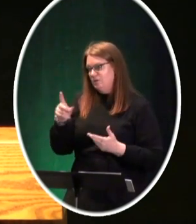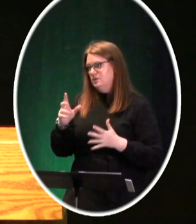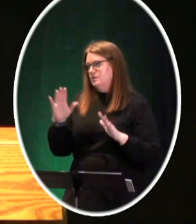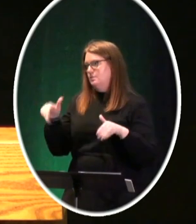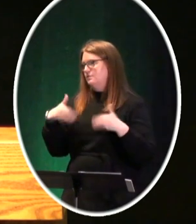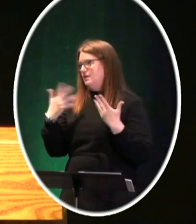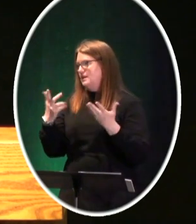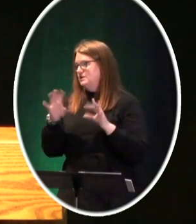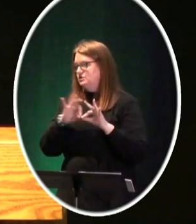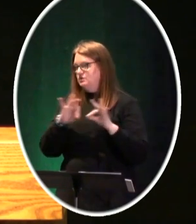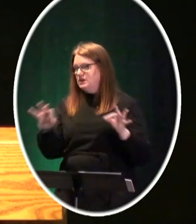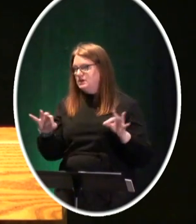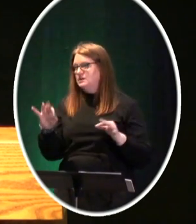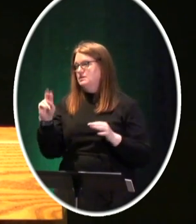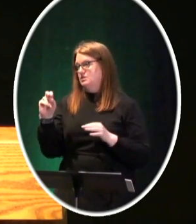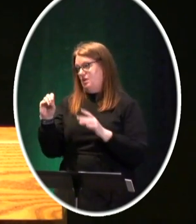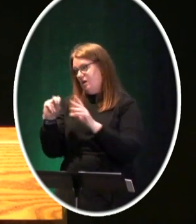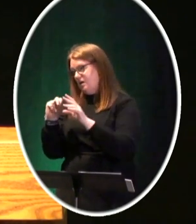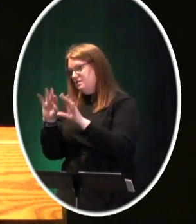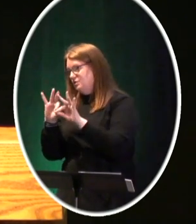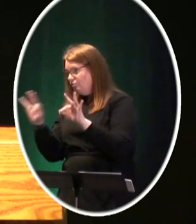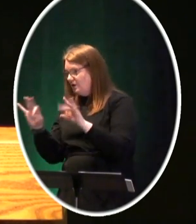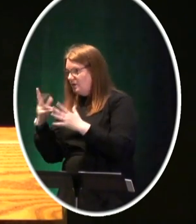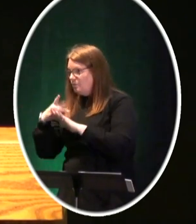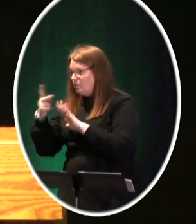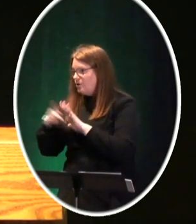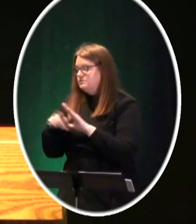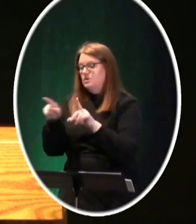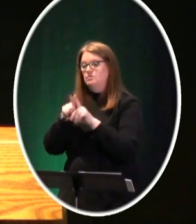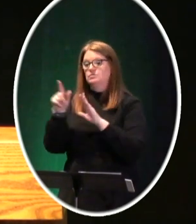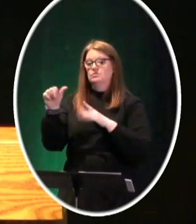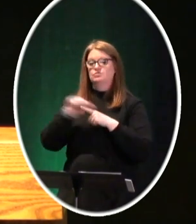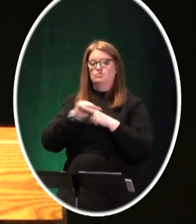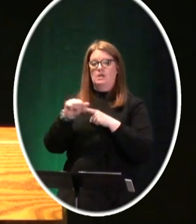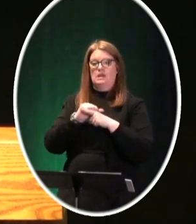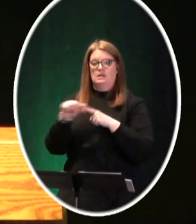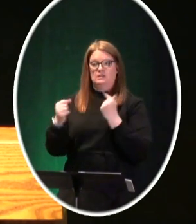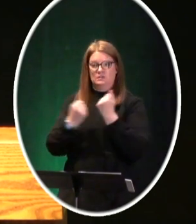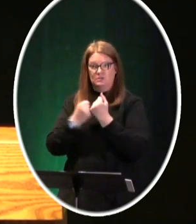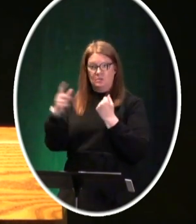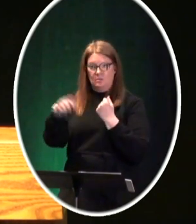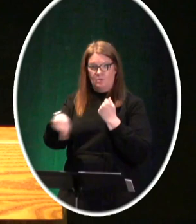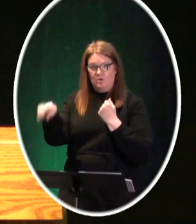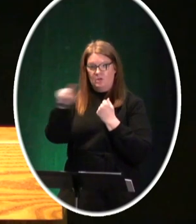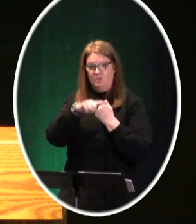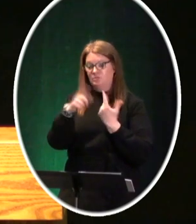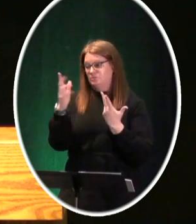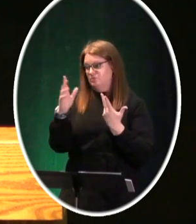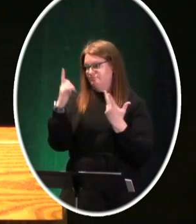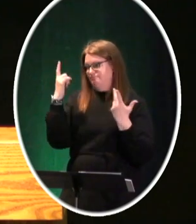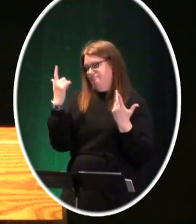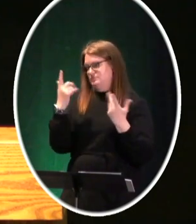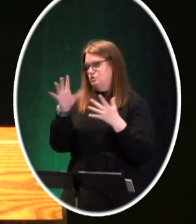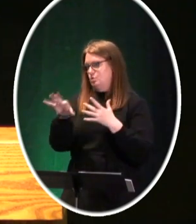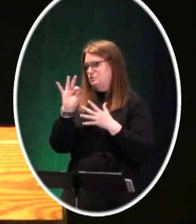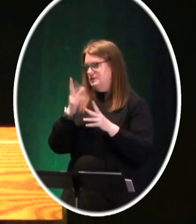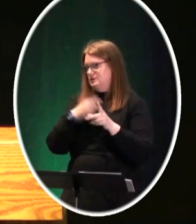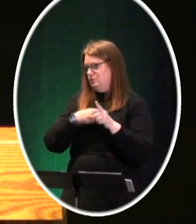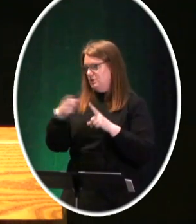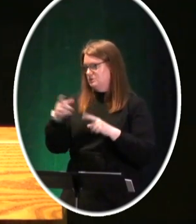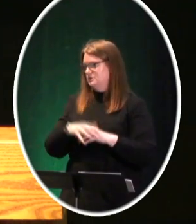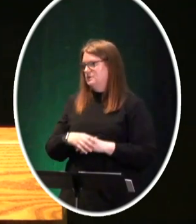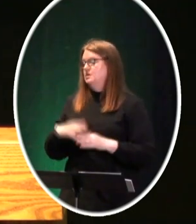degree, non-degree programs, and training to support you as you embark on your chosen careers. And